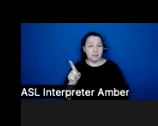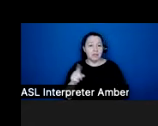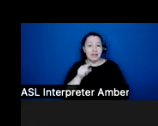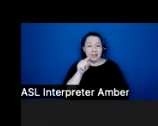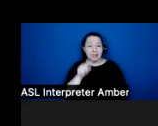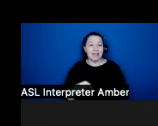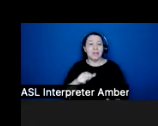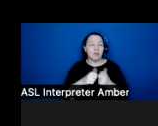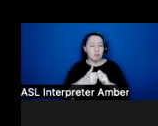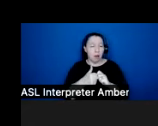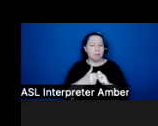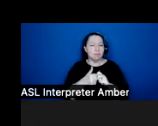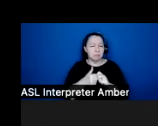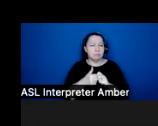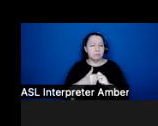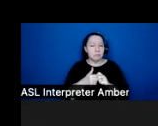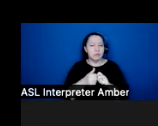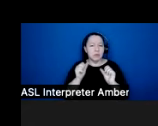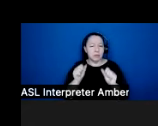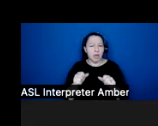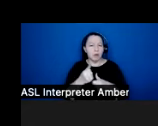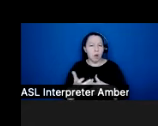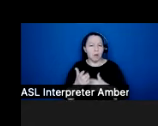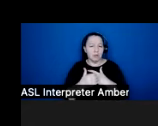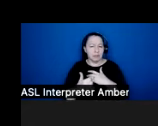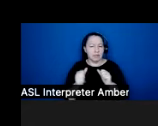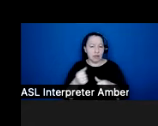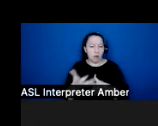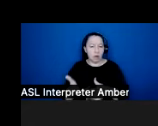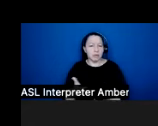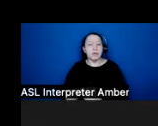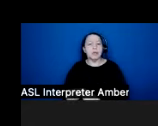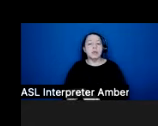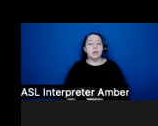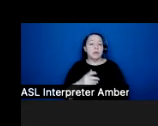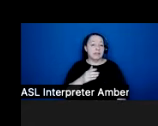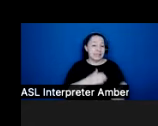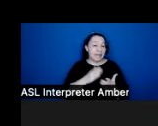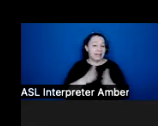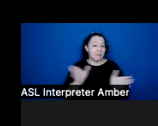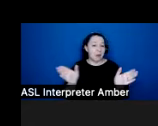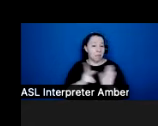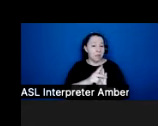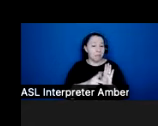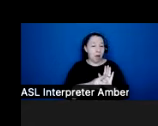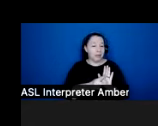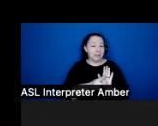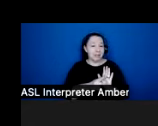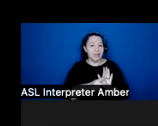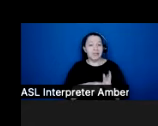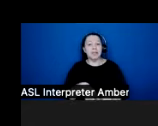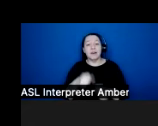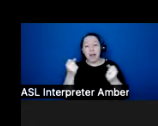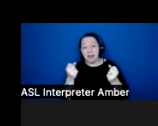problematic. Against public policy, violates program policies, hearsay. So that's one of the